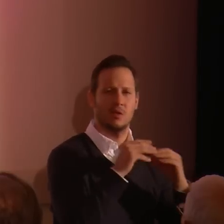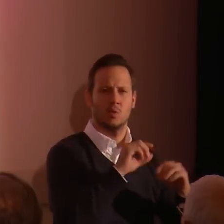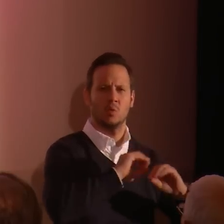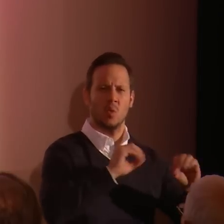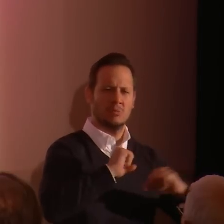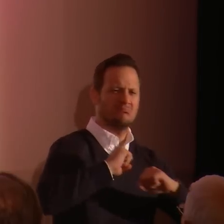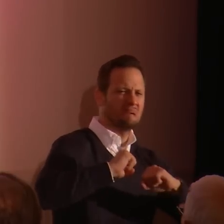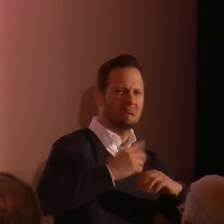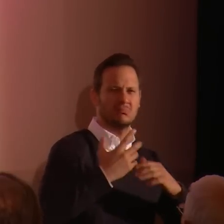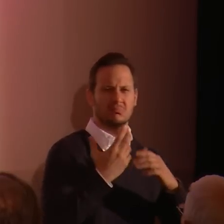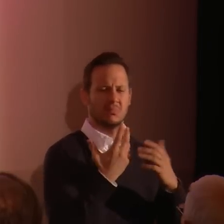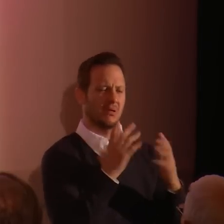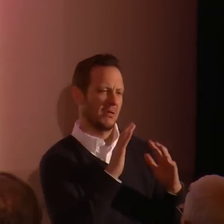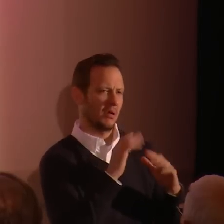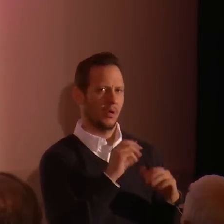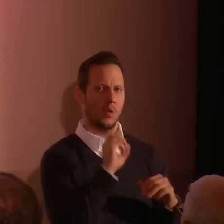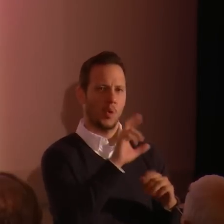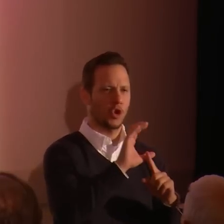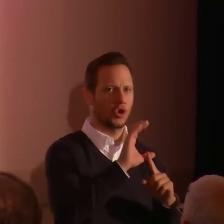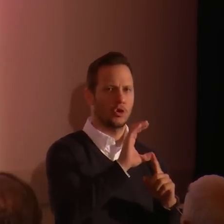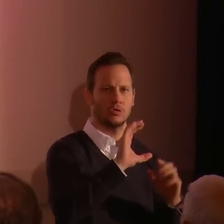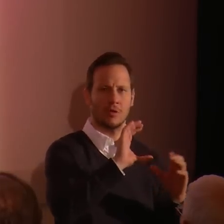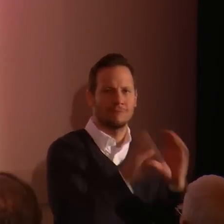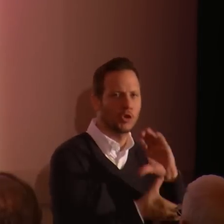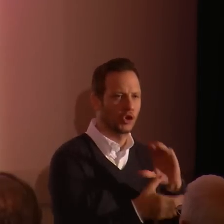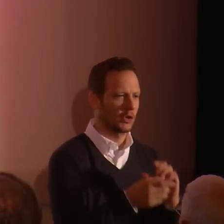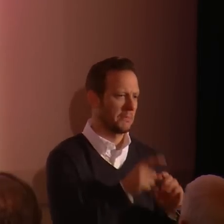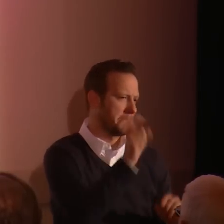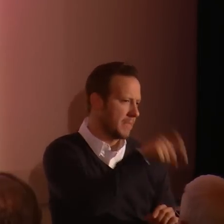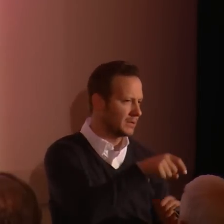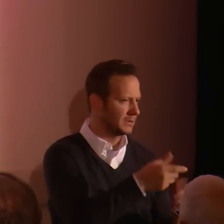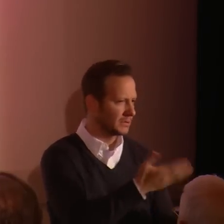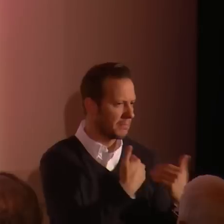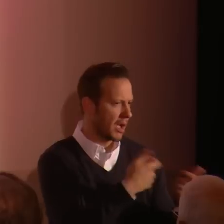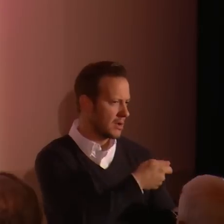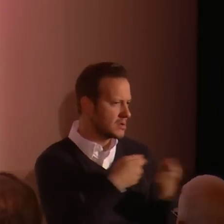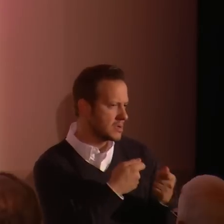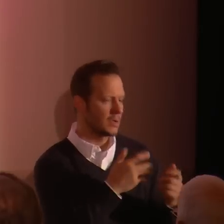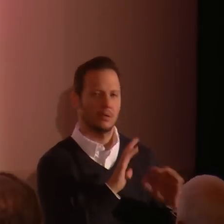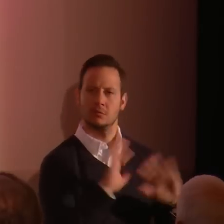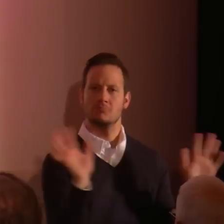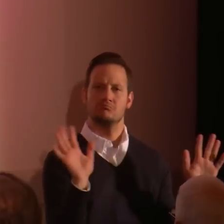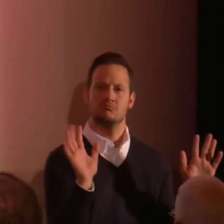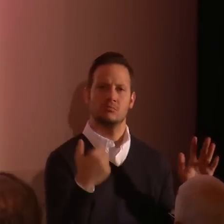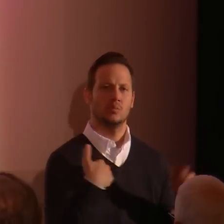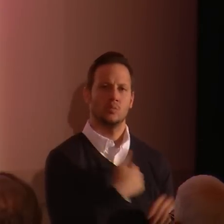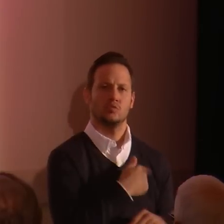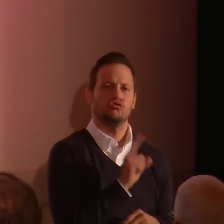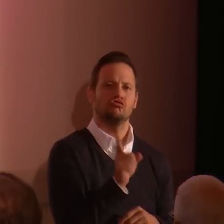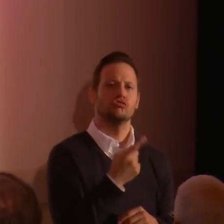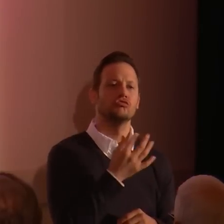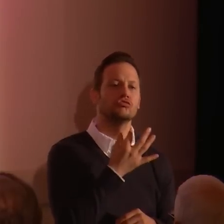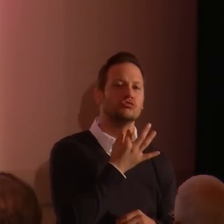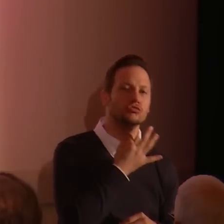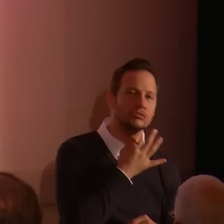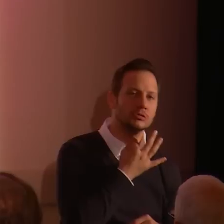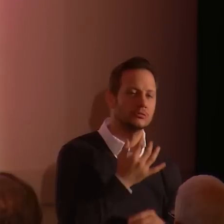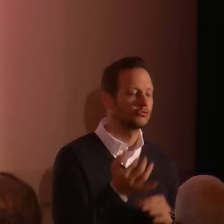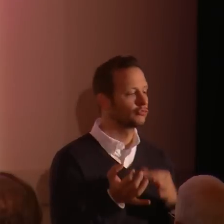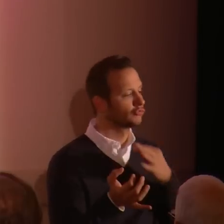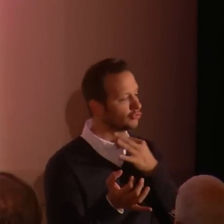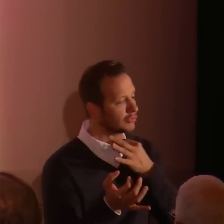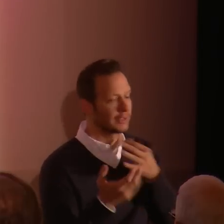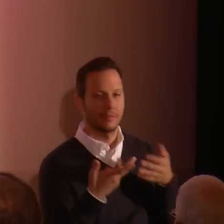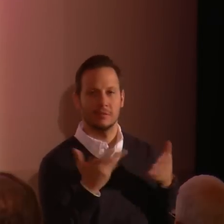was no converting or coercing on the other side. We were able to just be curious.